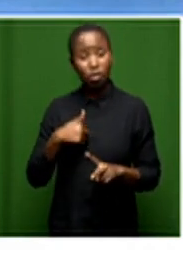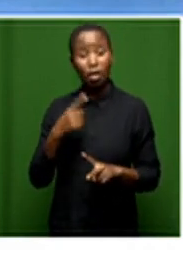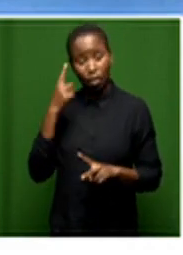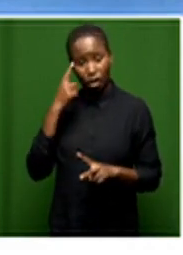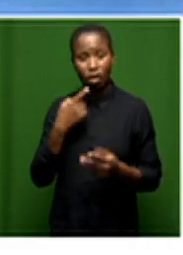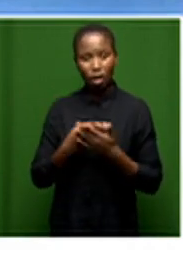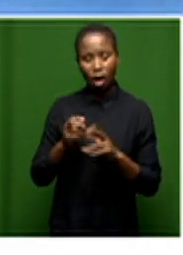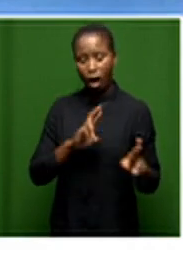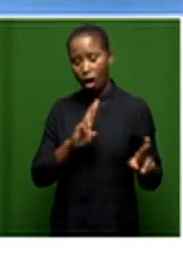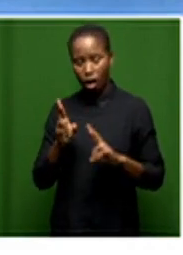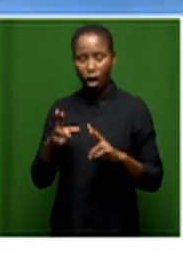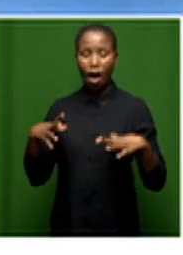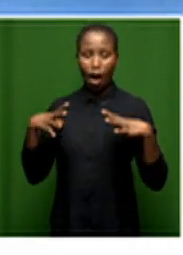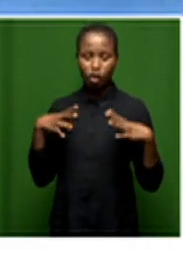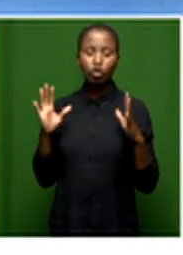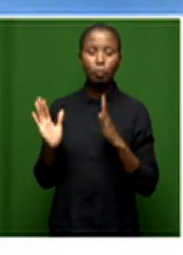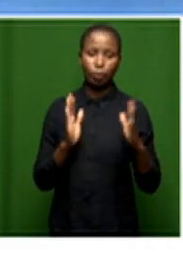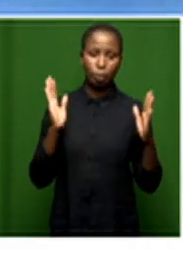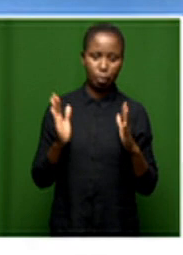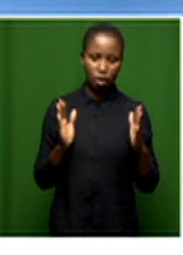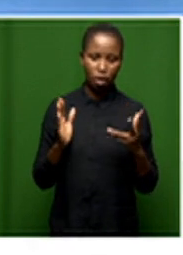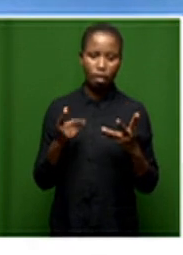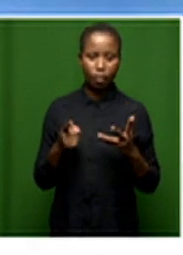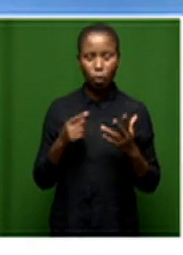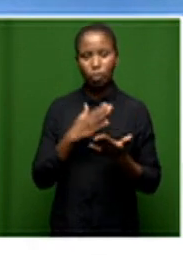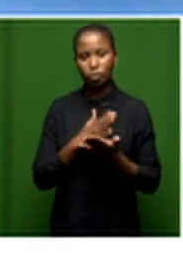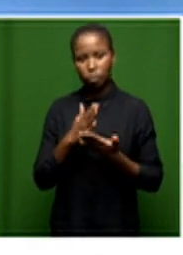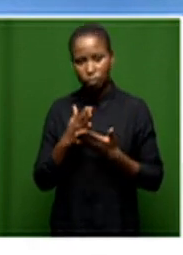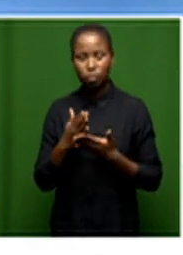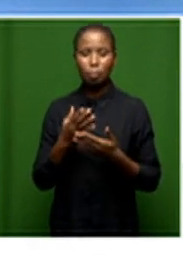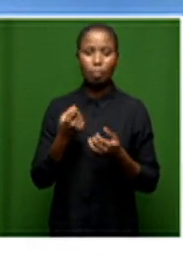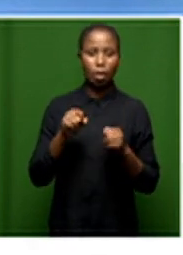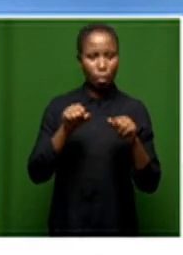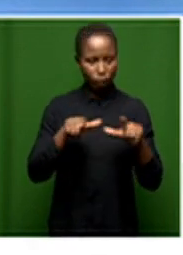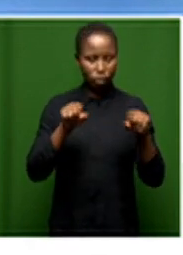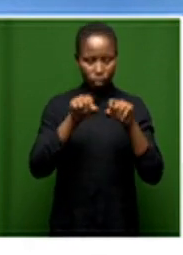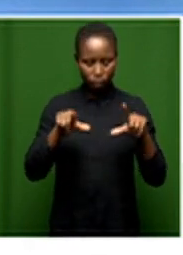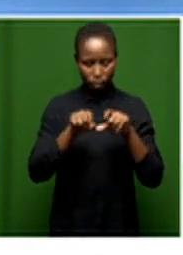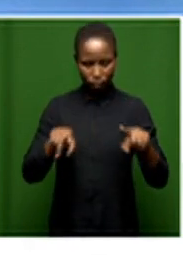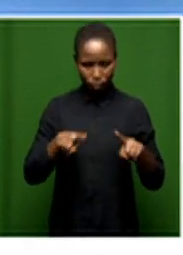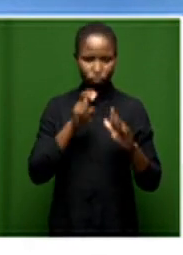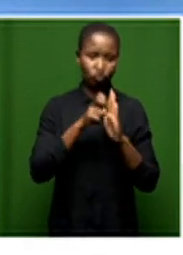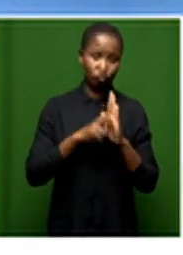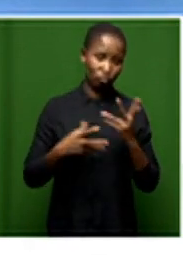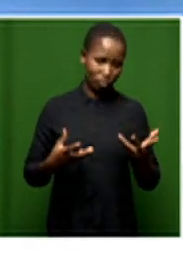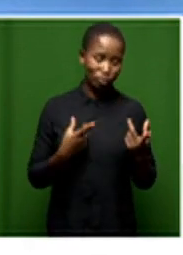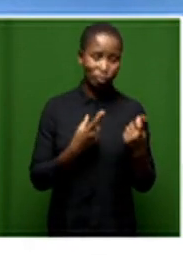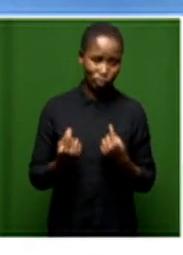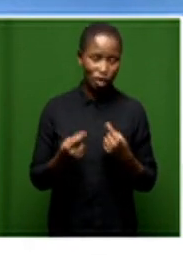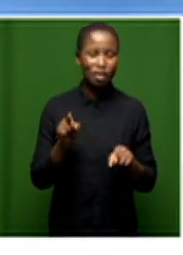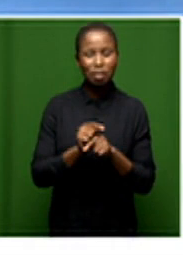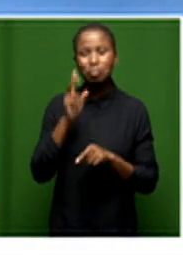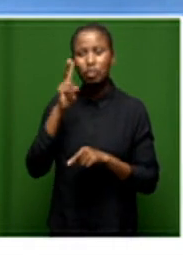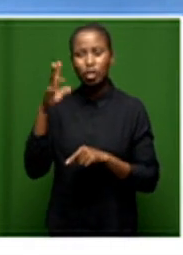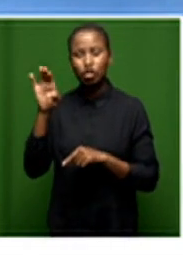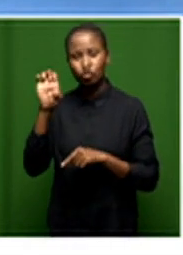nimble and accept going up and down levels of restriction. And so, like we saw in Europe,